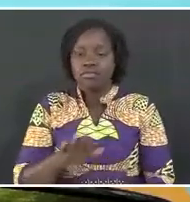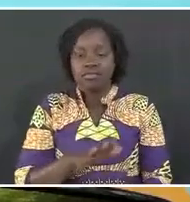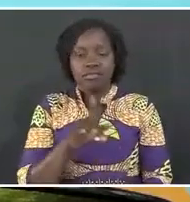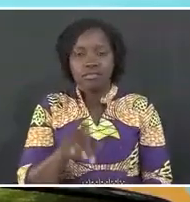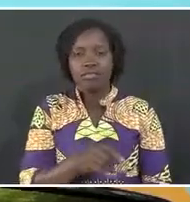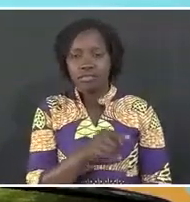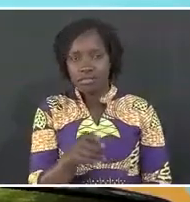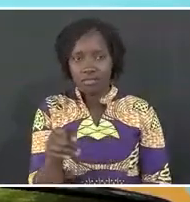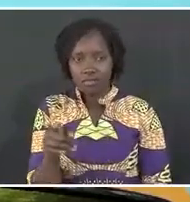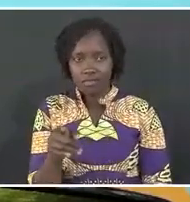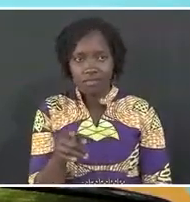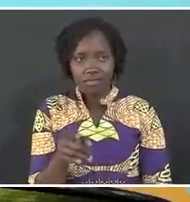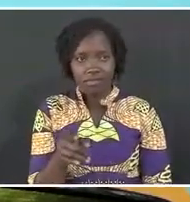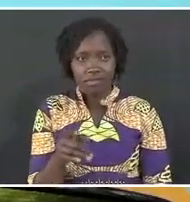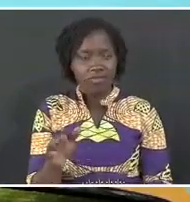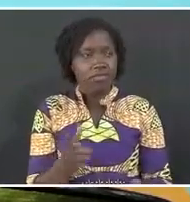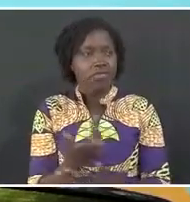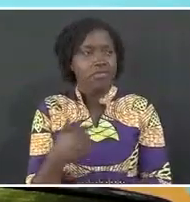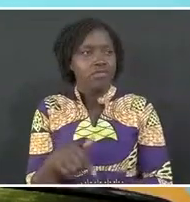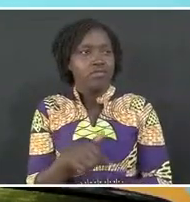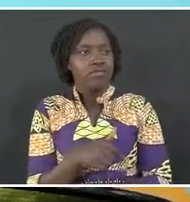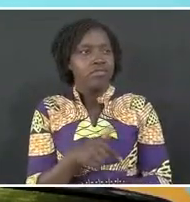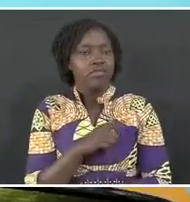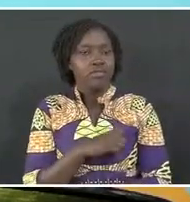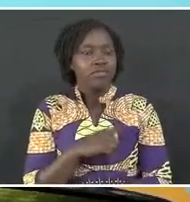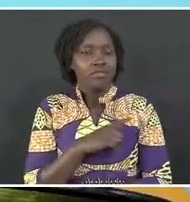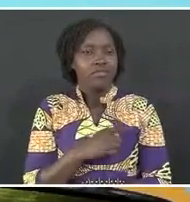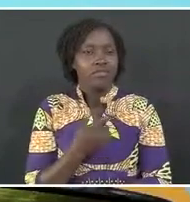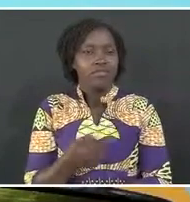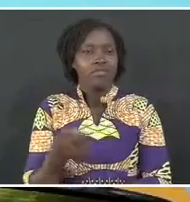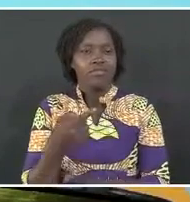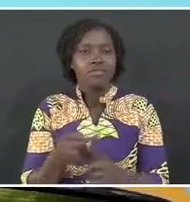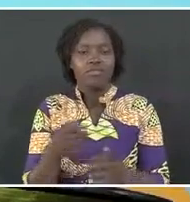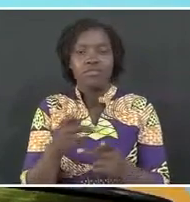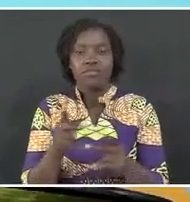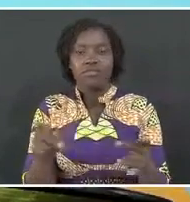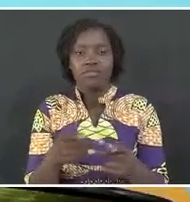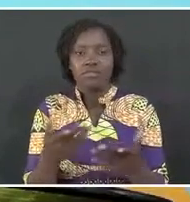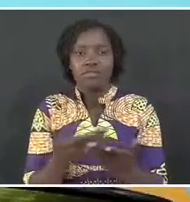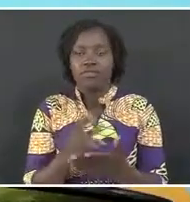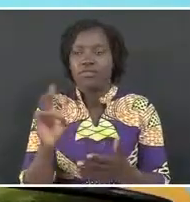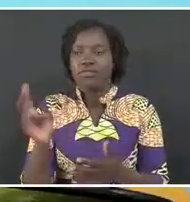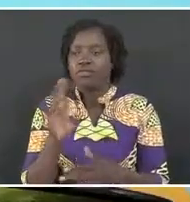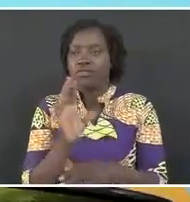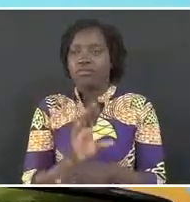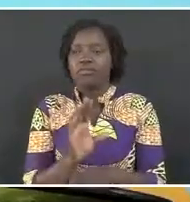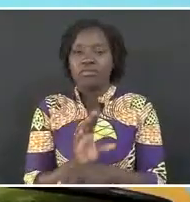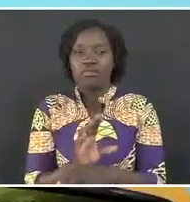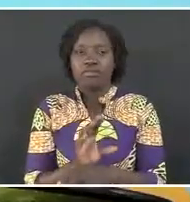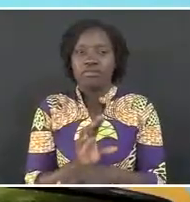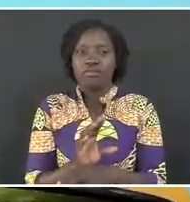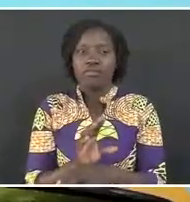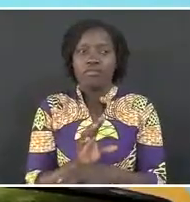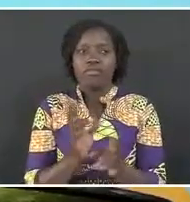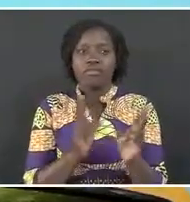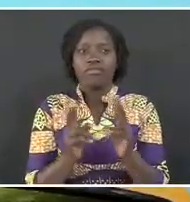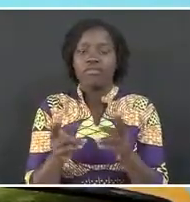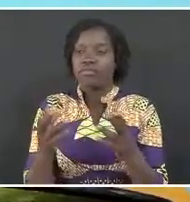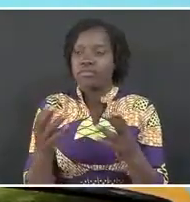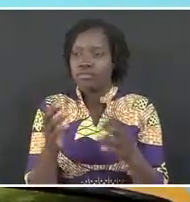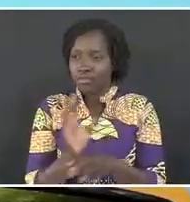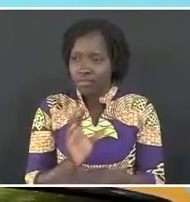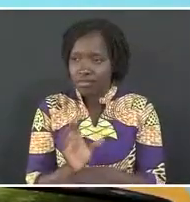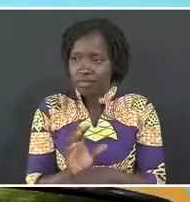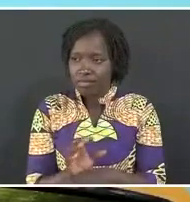you. Some of us are privileged to come from places where the Adventist church is a common church.